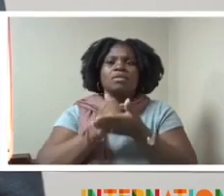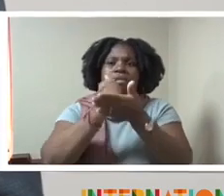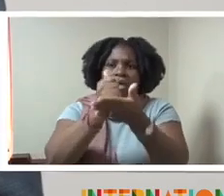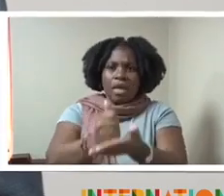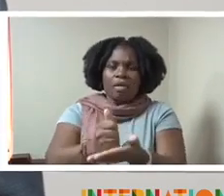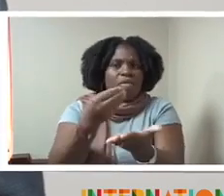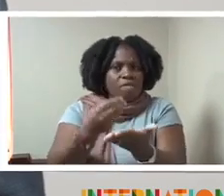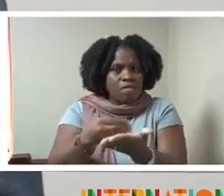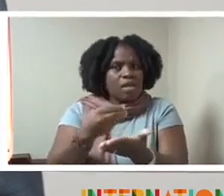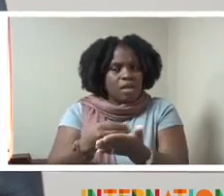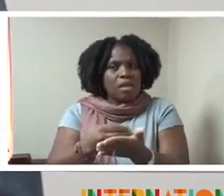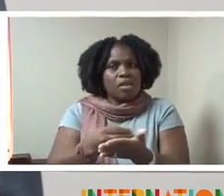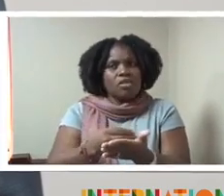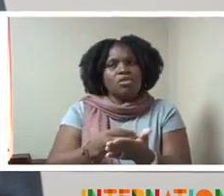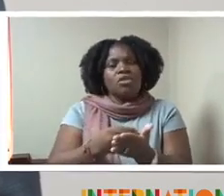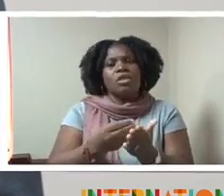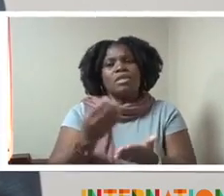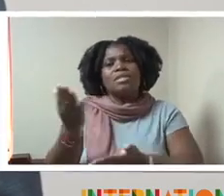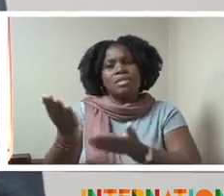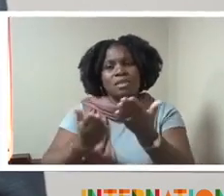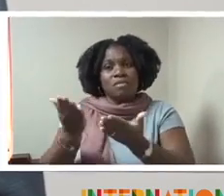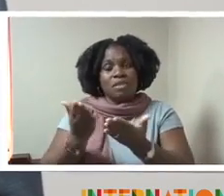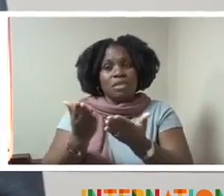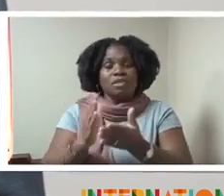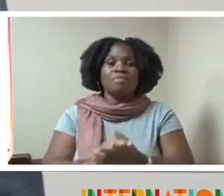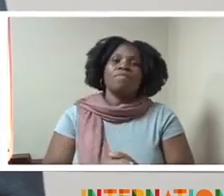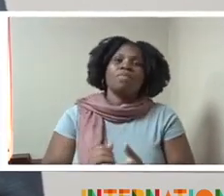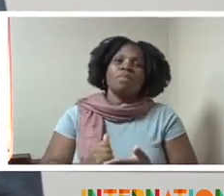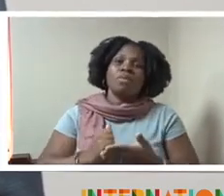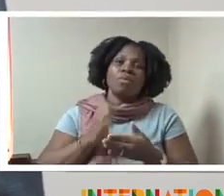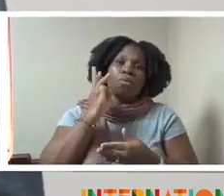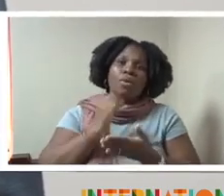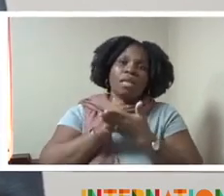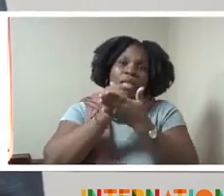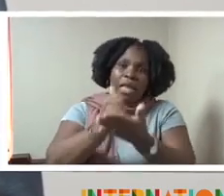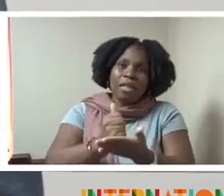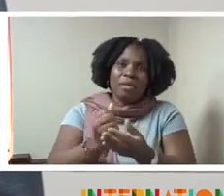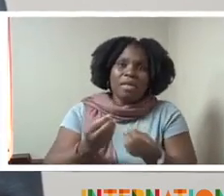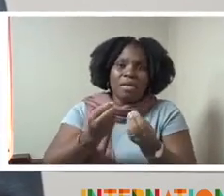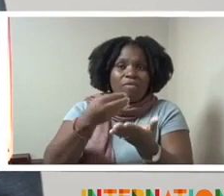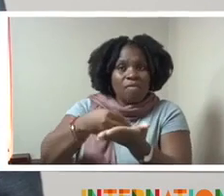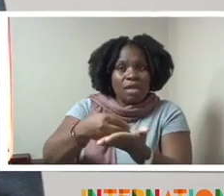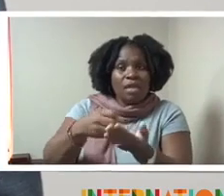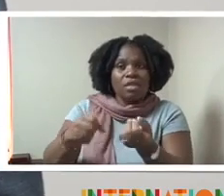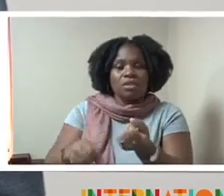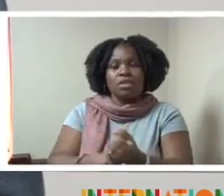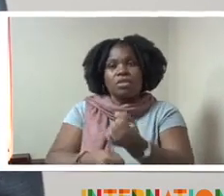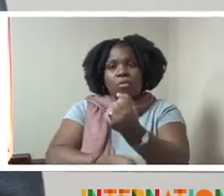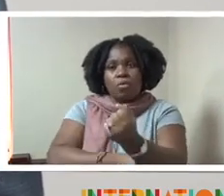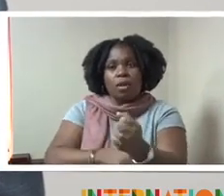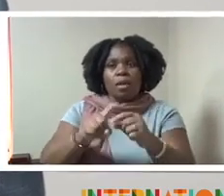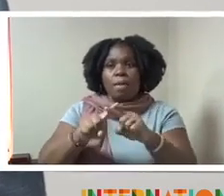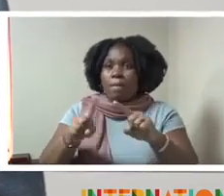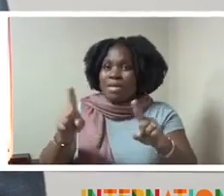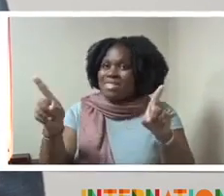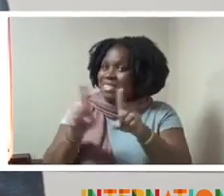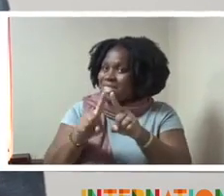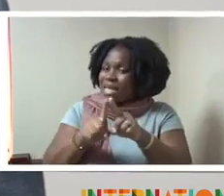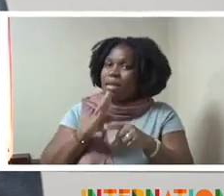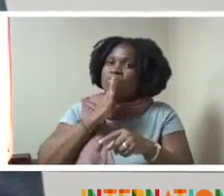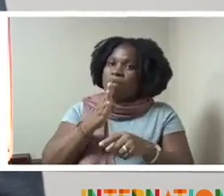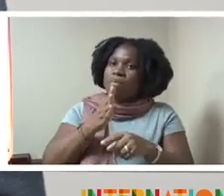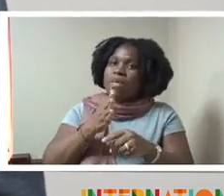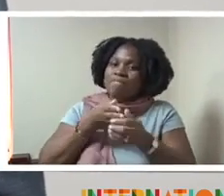credit unions will stand as trailblazers, boldly embracing innovation and redefining the landscape of financial